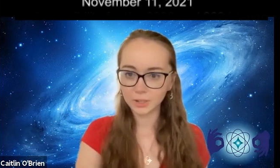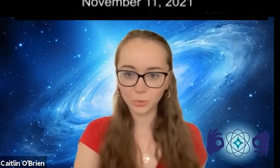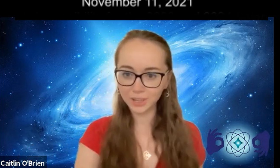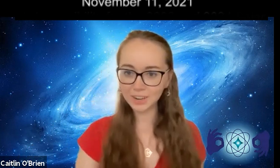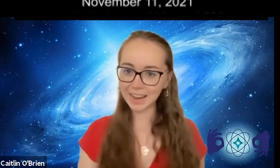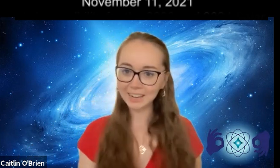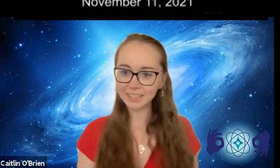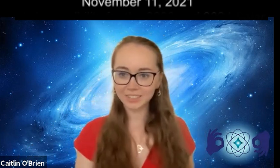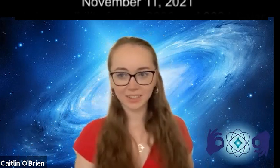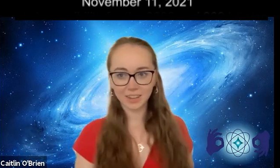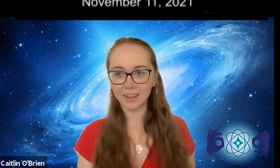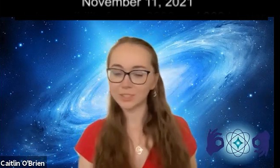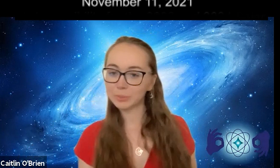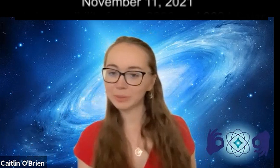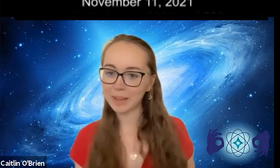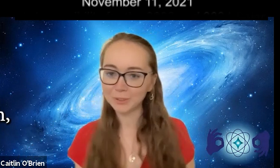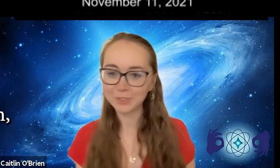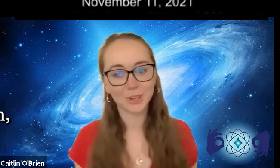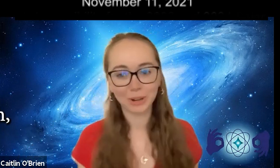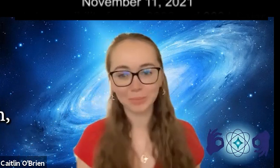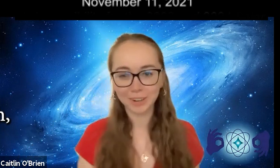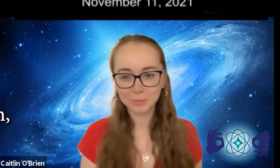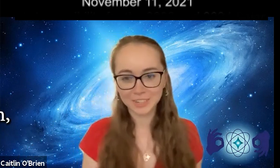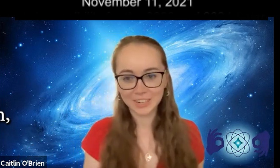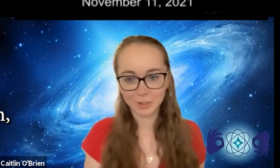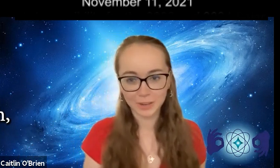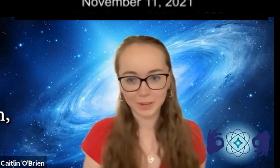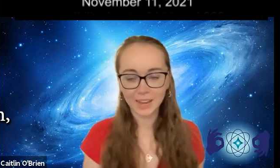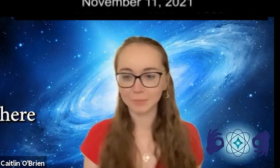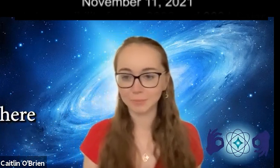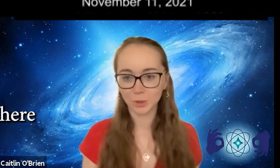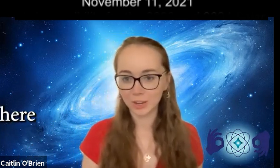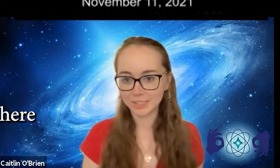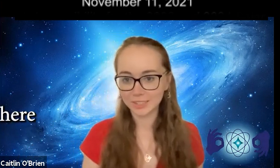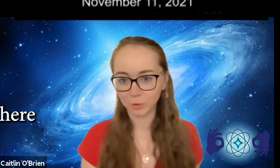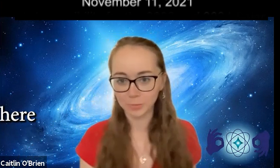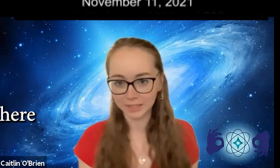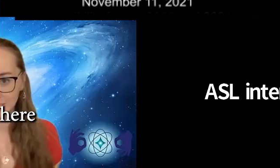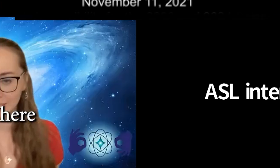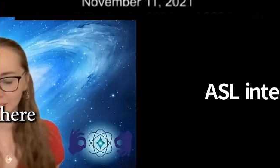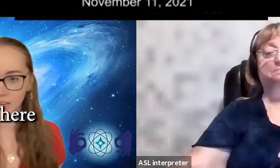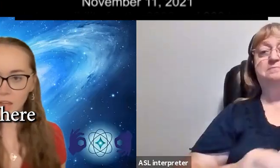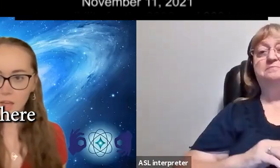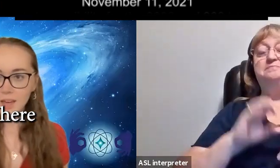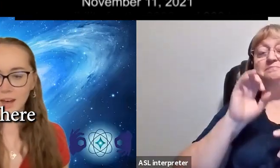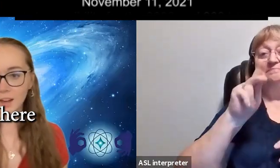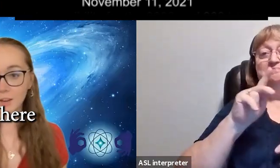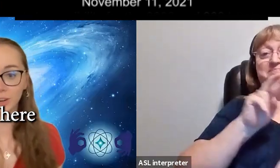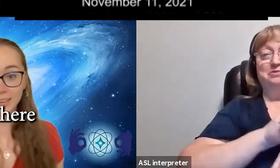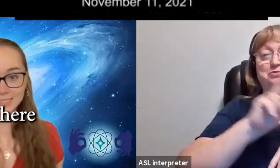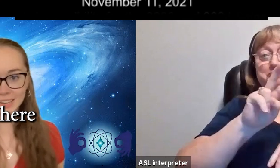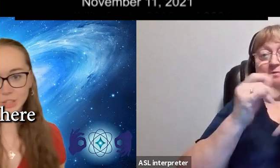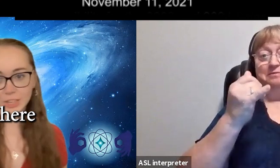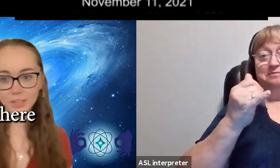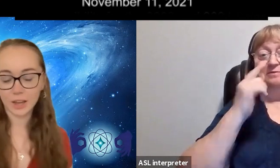Okay, so we are at 2 p.m. now. So welcome back from lunch, everybody. I am so glad to see everyone back in here.